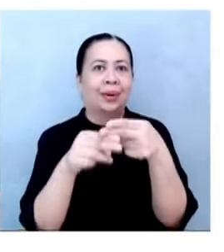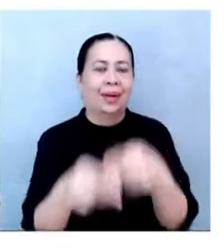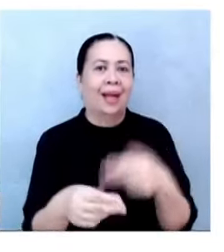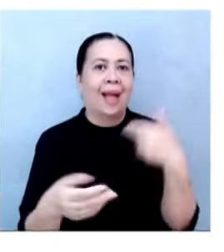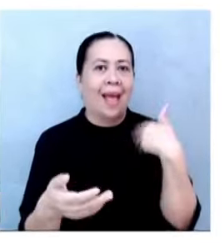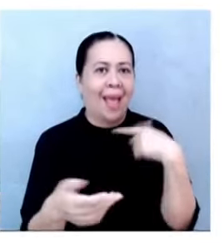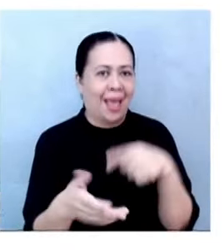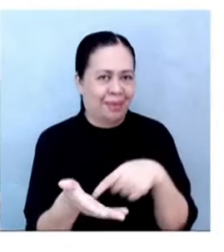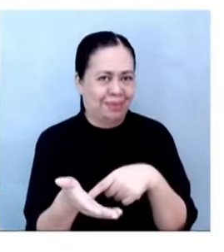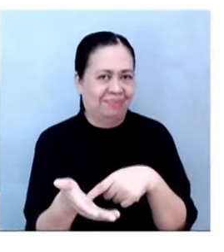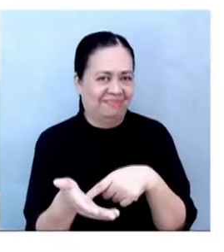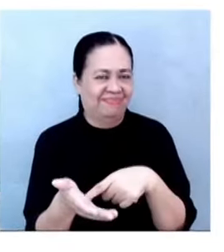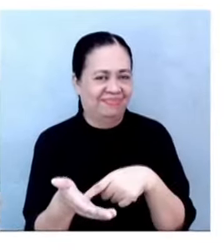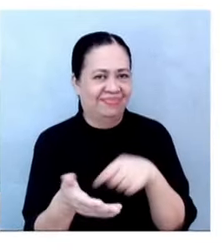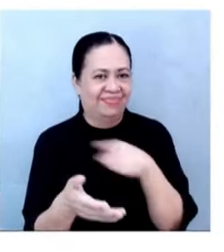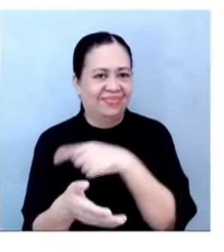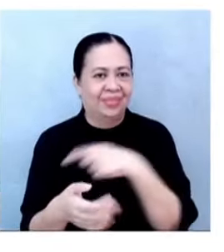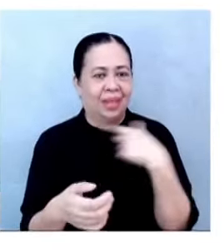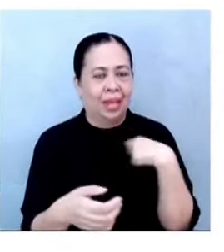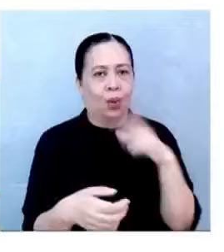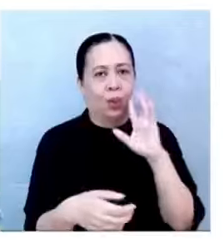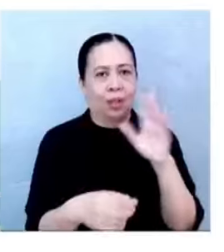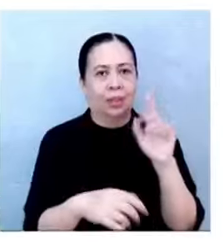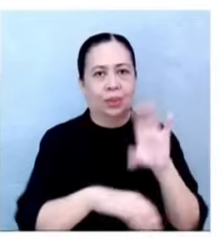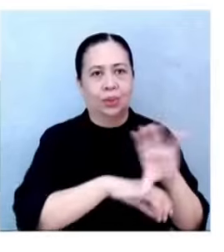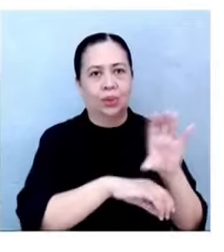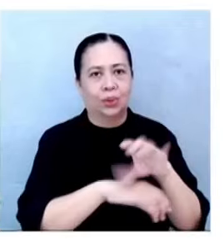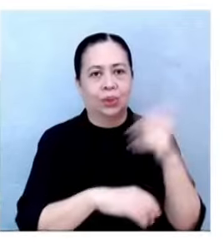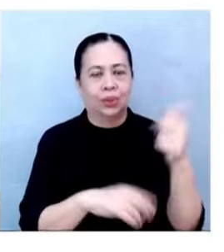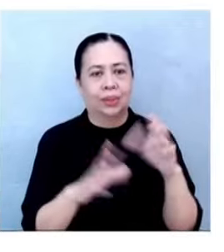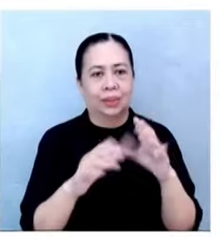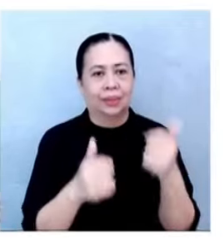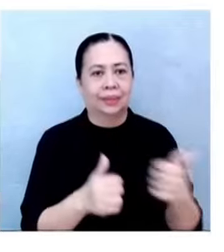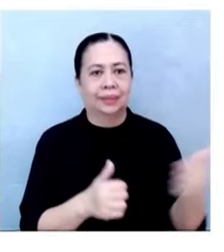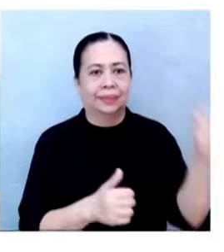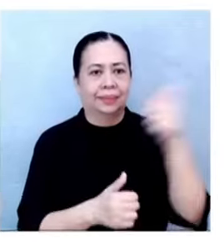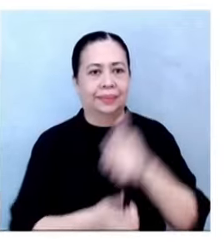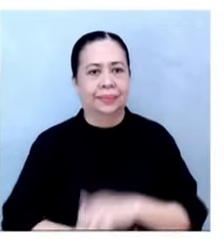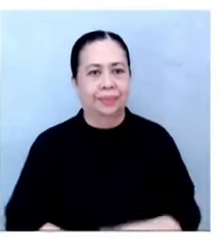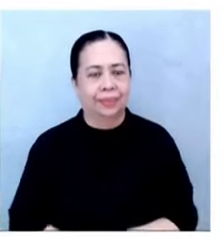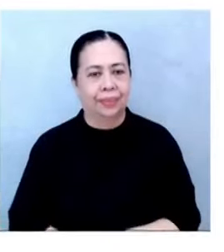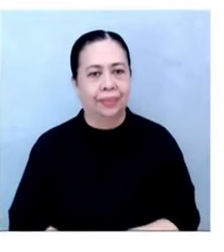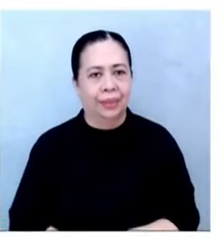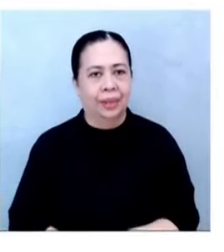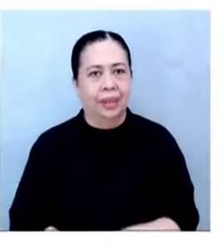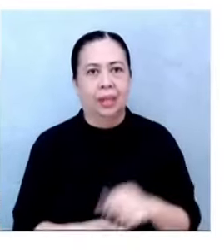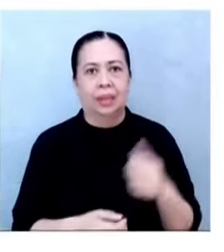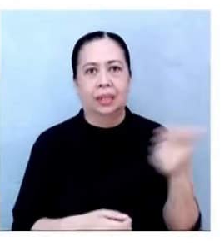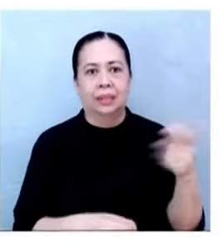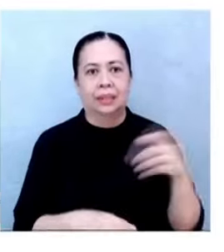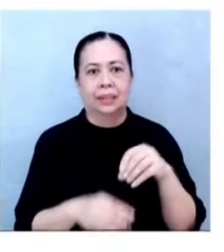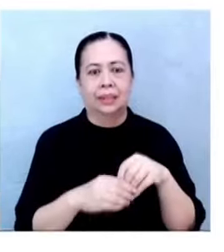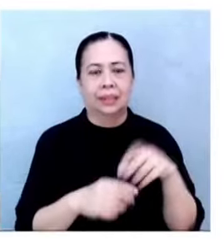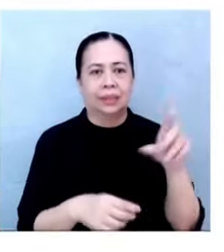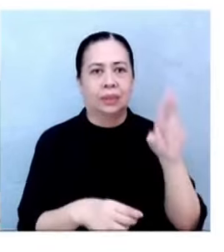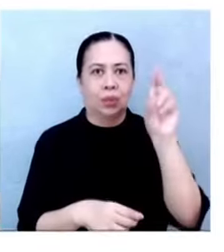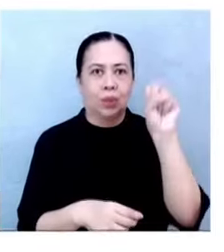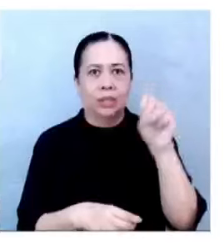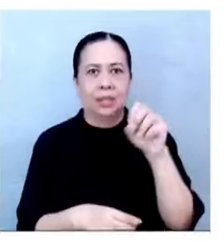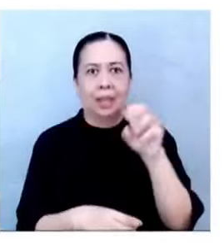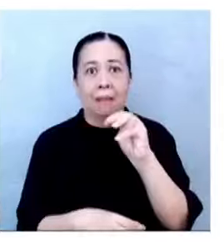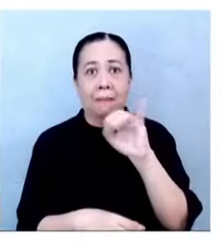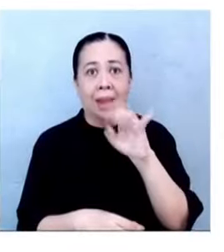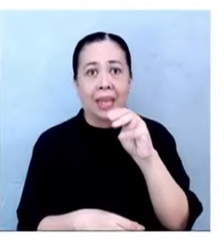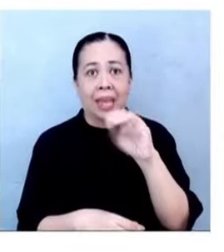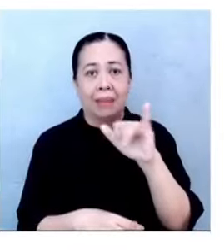Jaleo Consulting LLC. Jaleo Consulting LLC is actually a foreign company based in the United States, Miami, Florida. It's